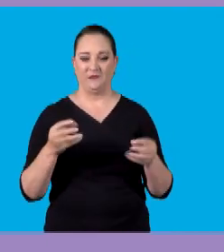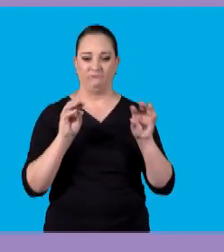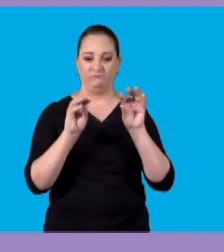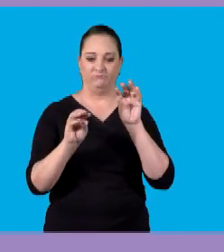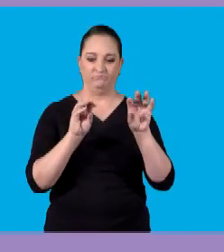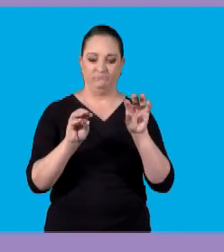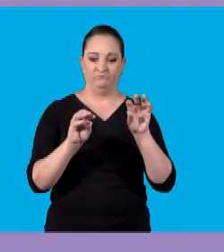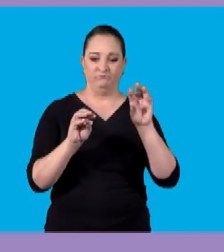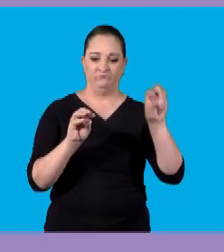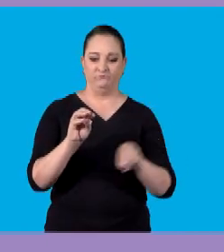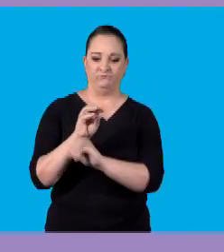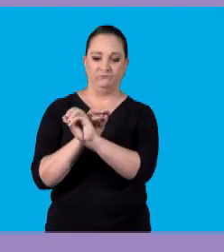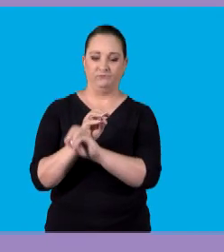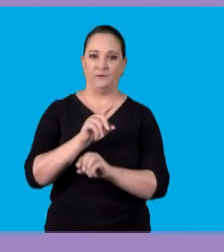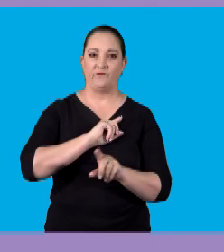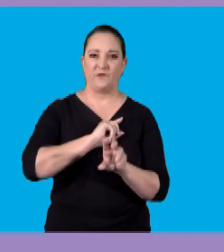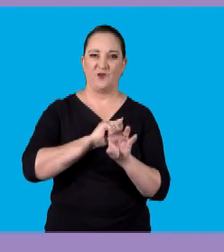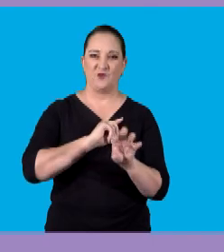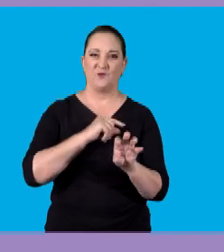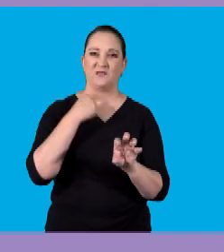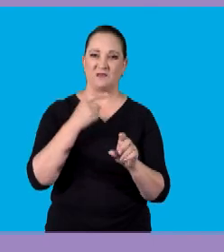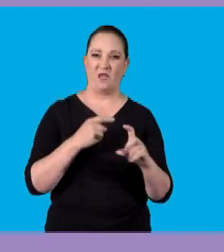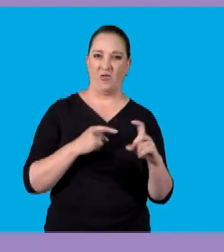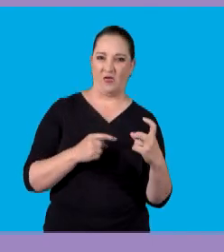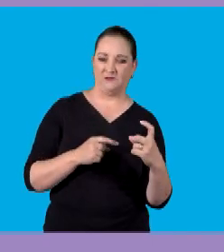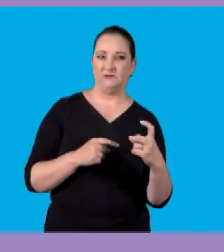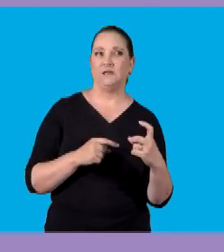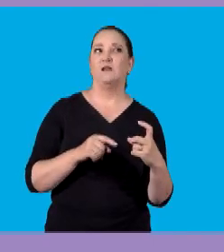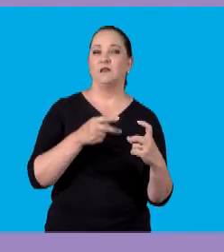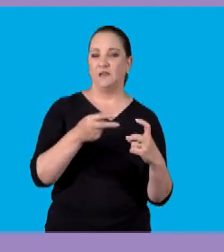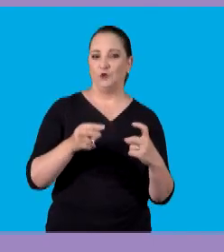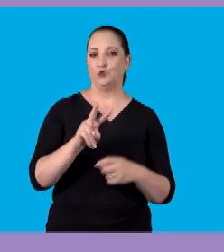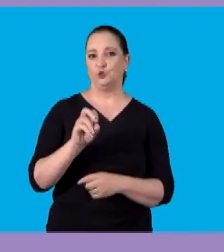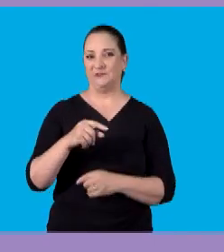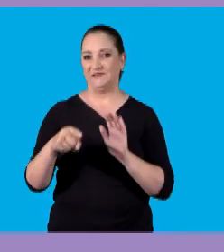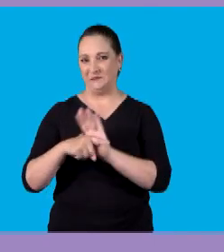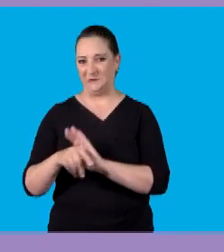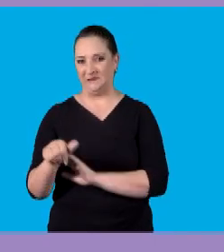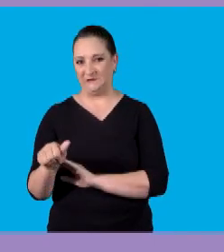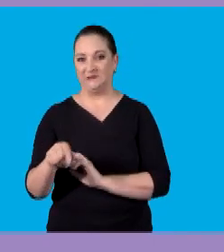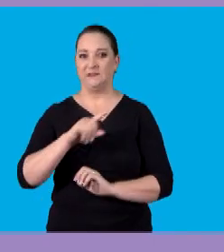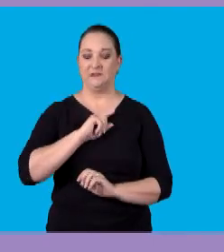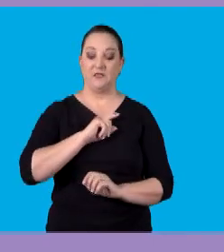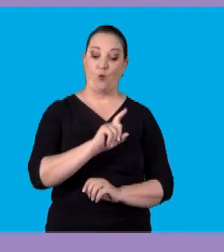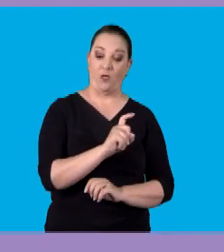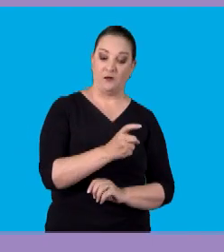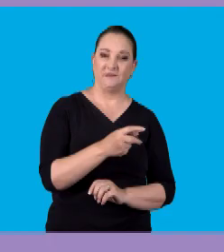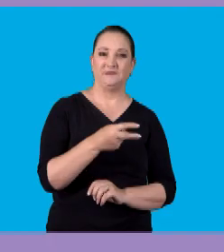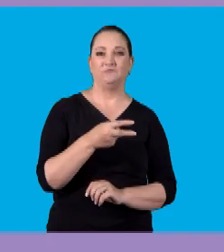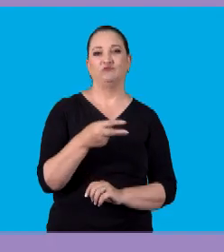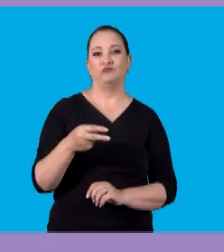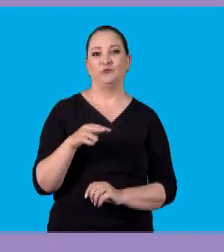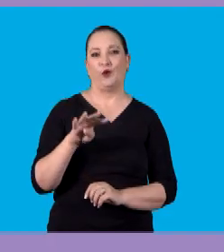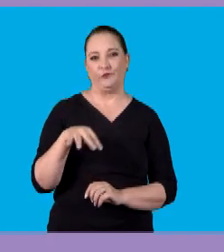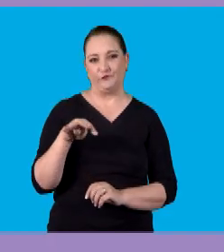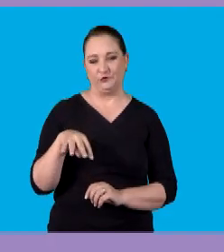then we are going to just say that it is going to be 20 minus 6. That means the value of x is equals to